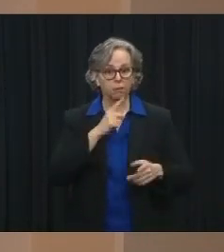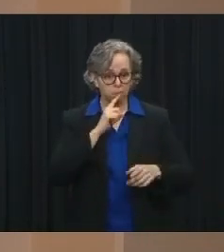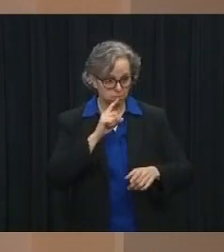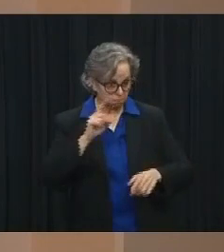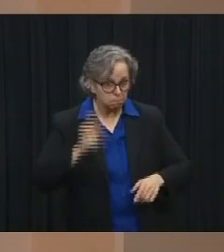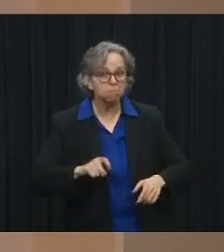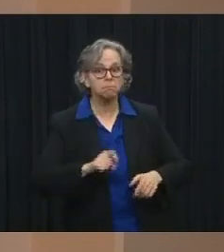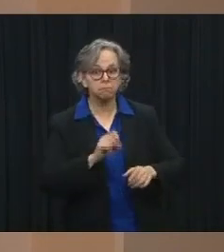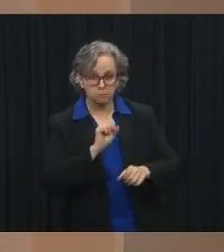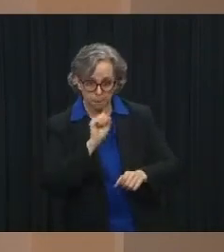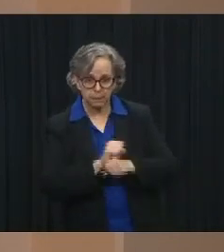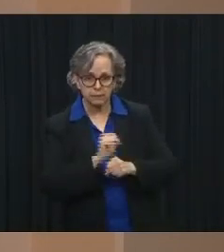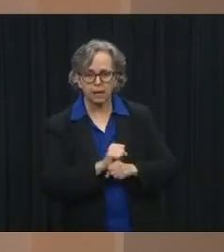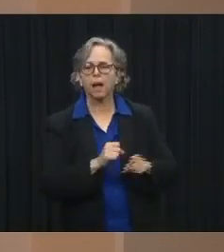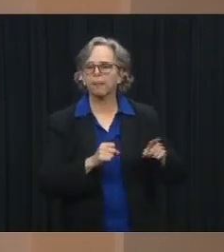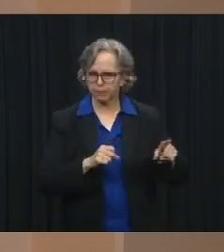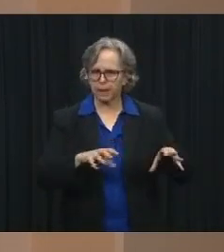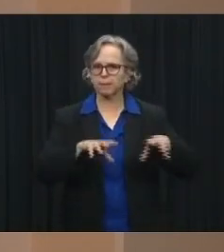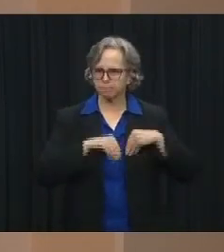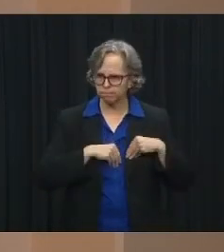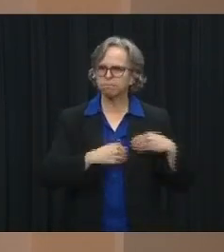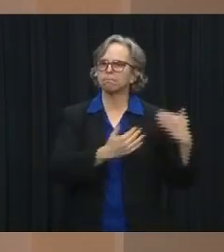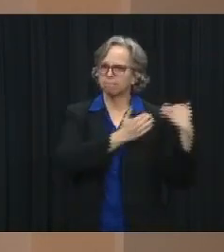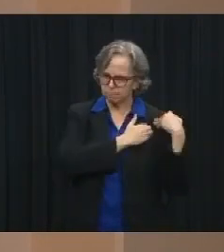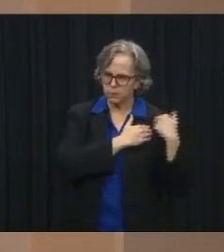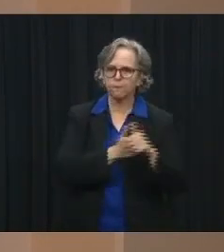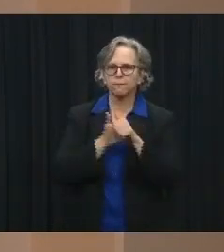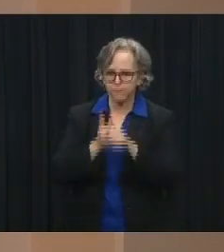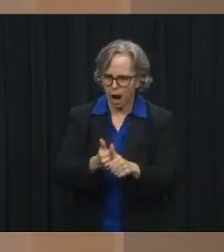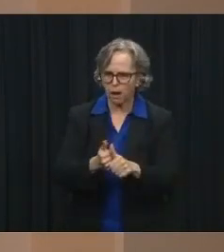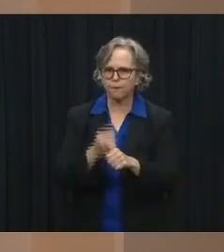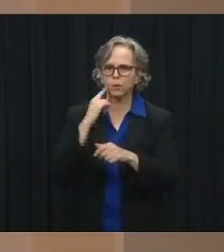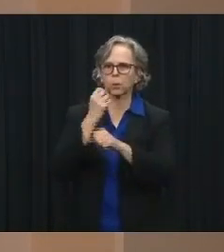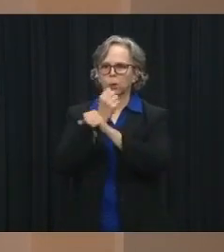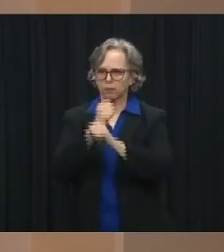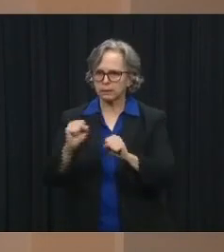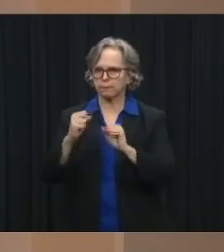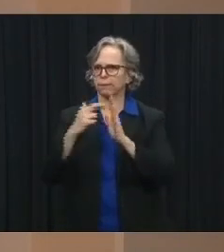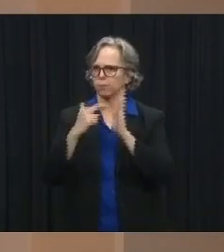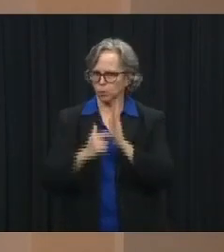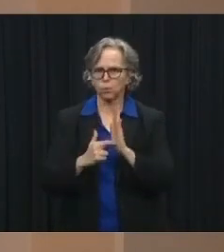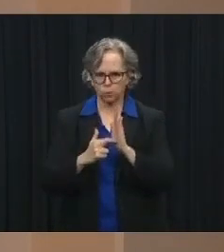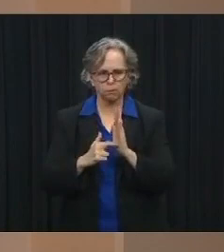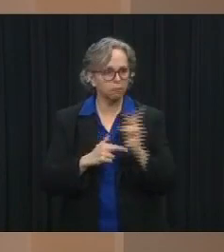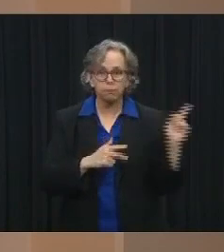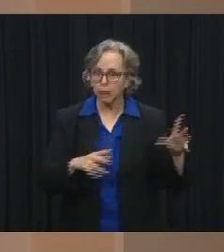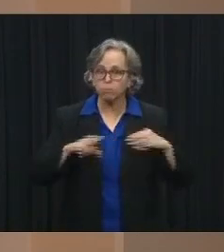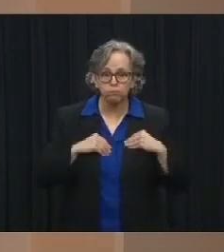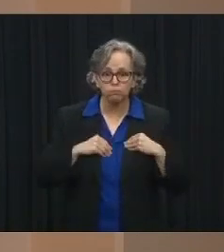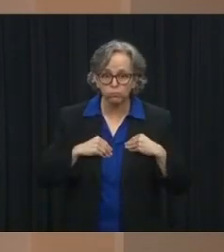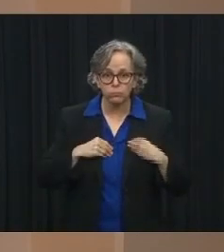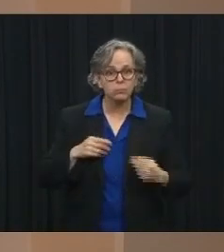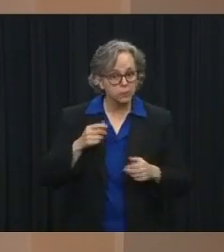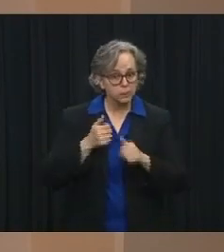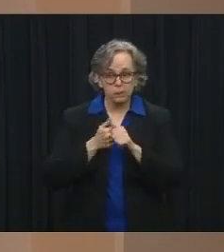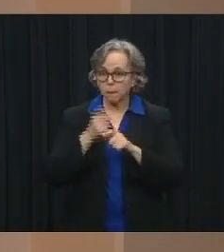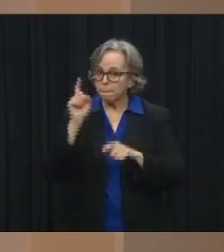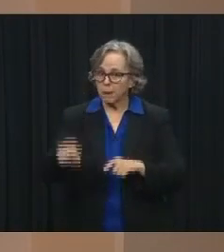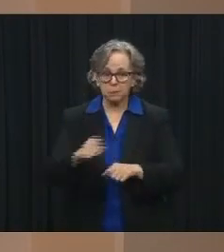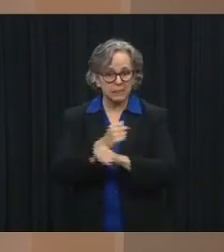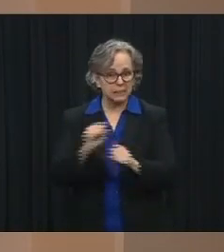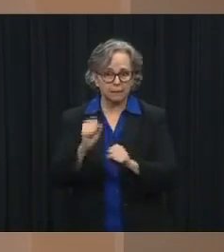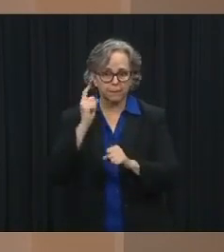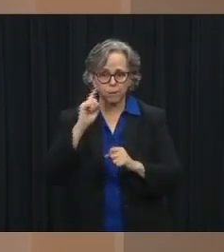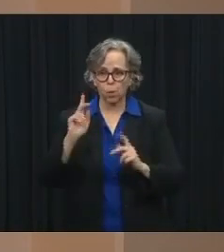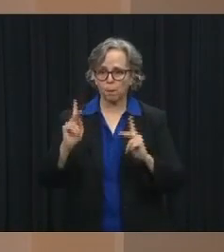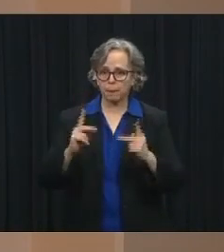healthy manner and follow those guidelines so that they are creating a safe atmosphere for people to come to work, because they are an important part of the